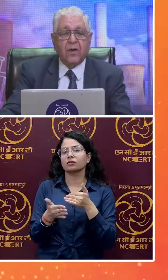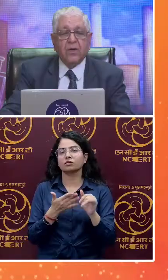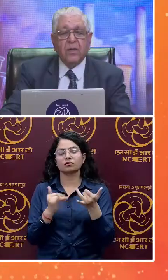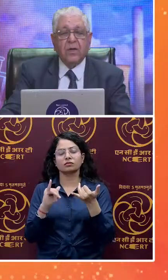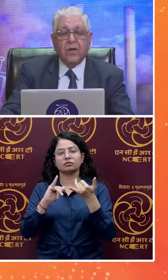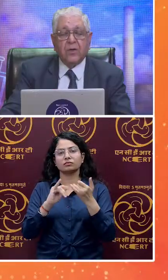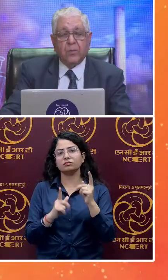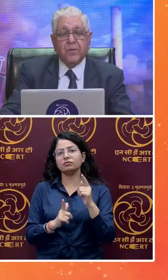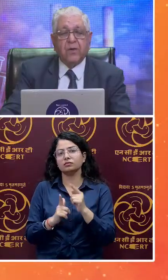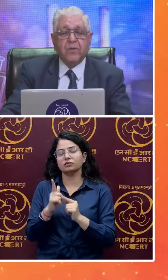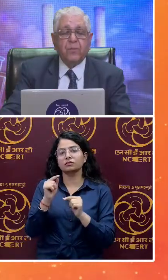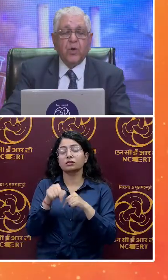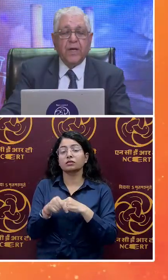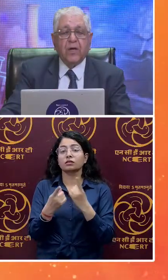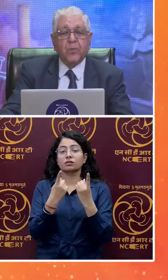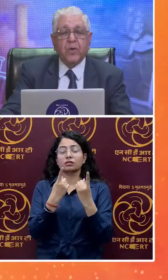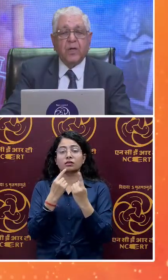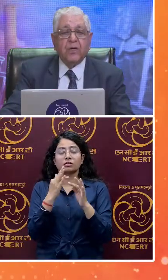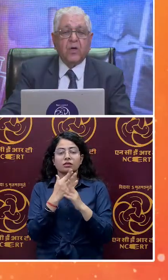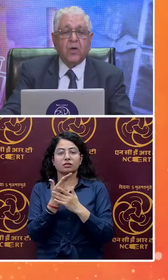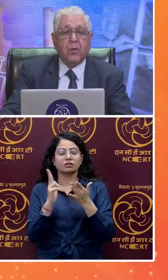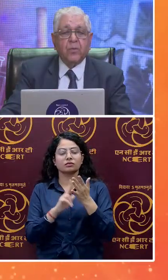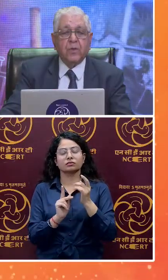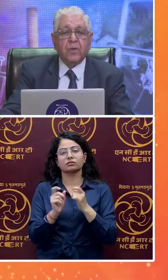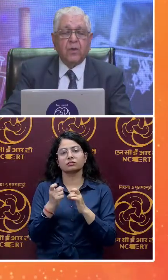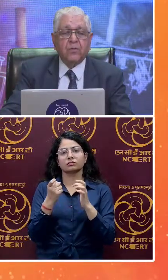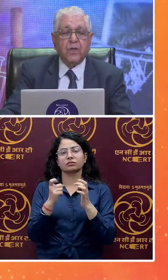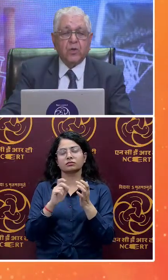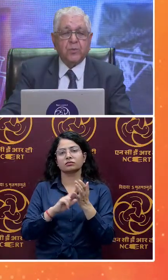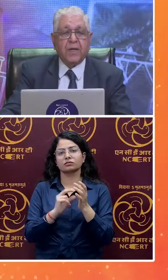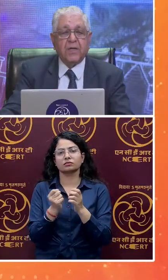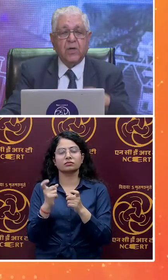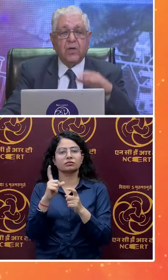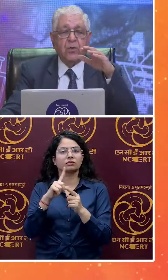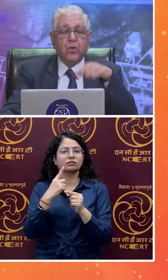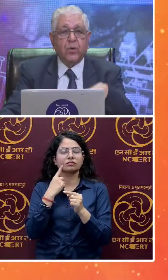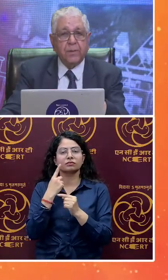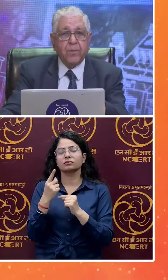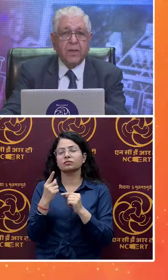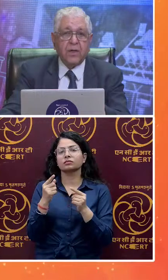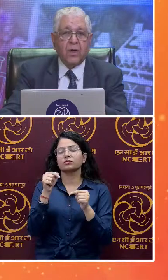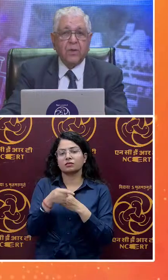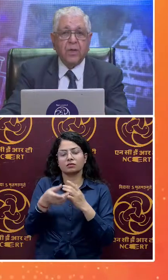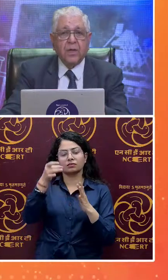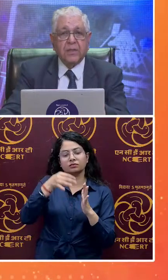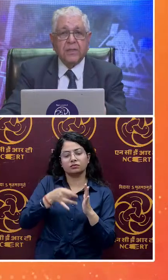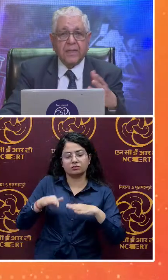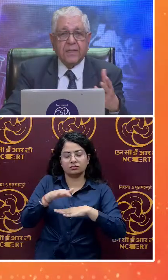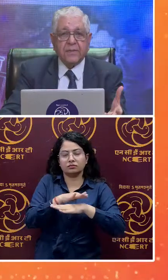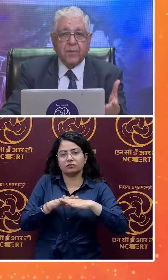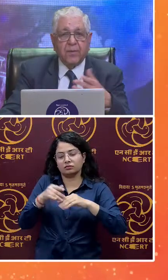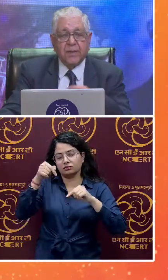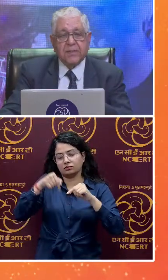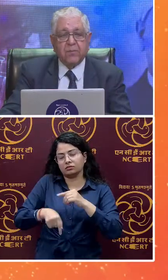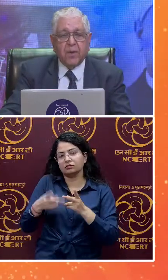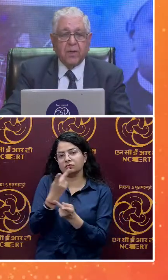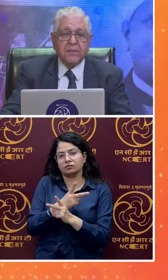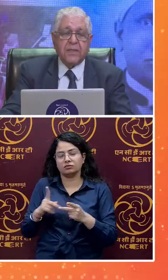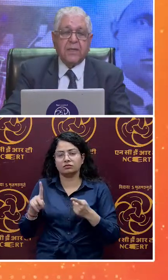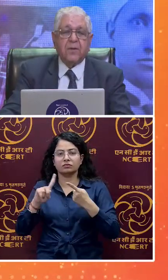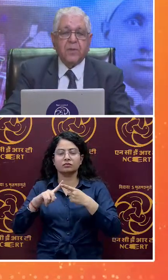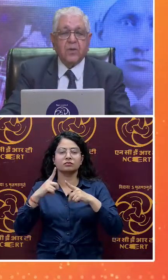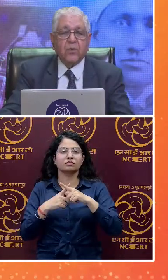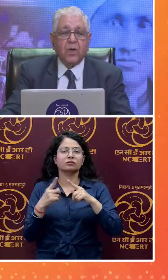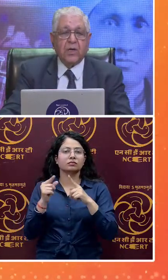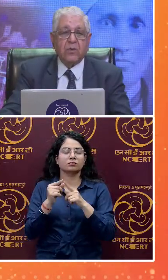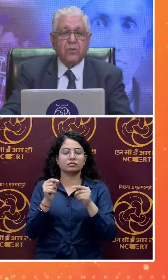later on. To observe the muonic component of the cosmic rays, you have to go deep underground. These are the experiments that Bhabha set